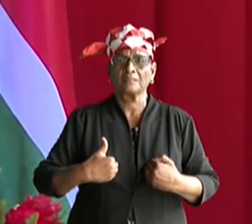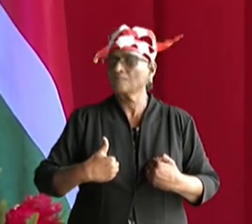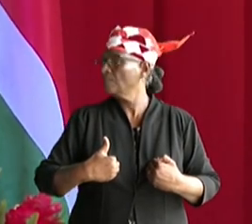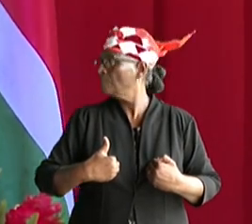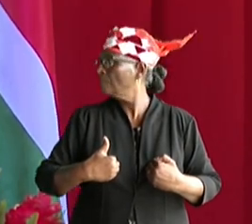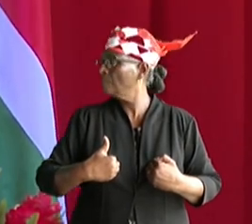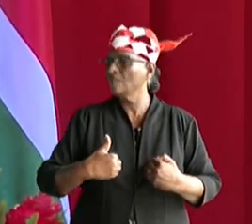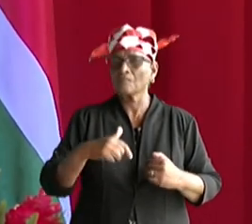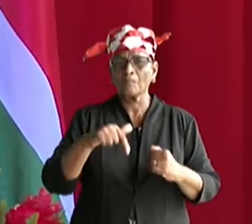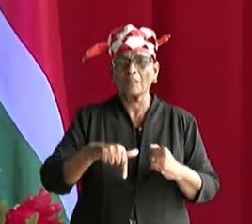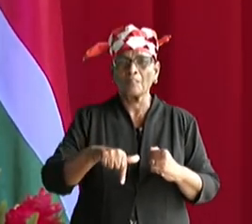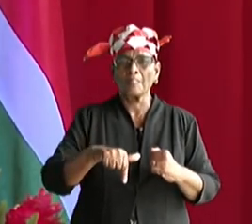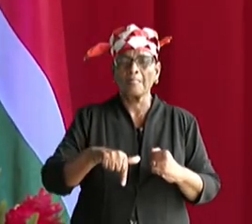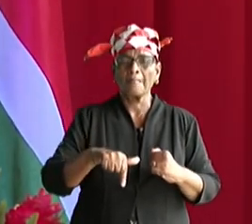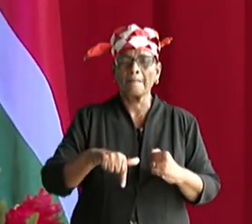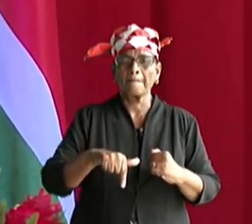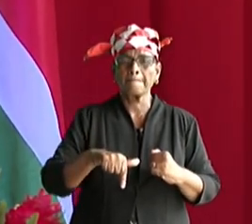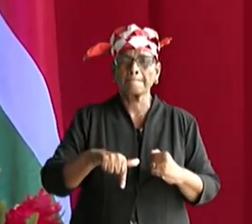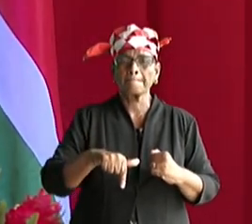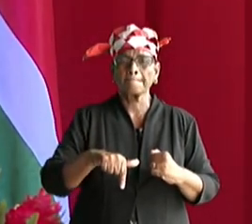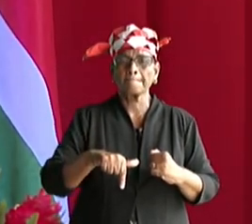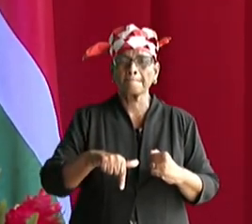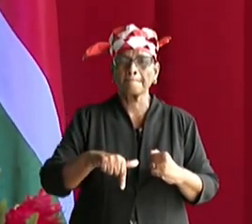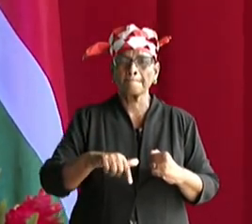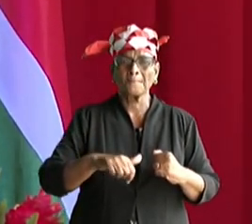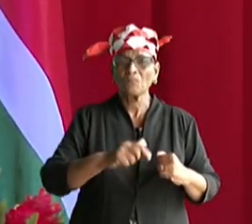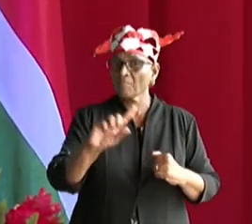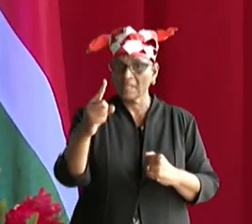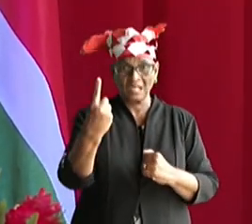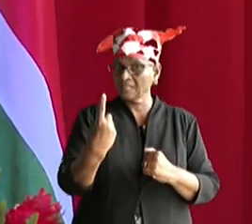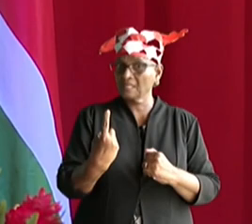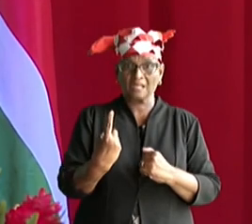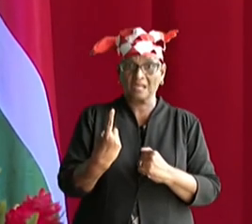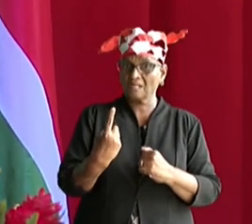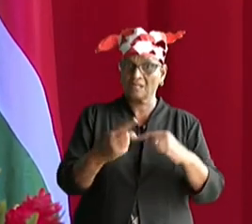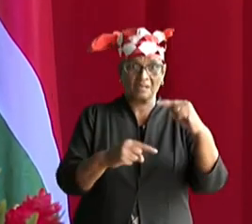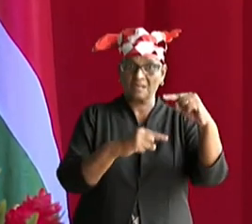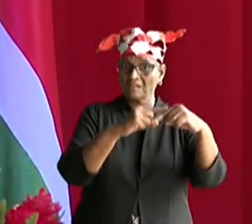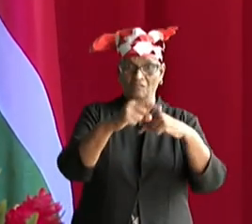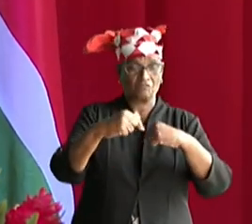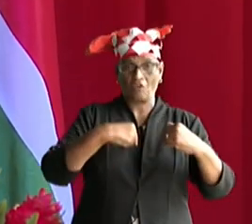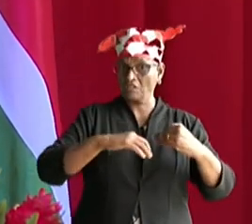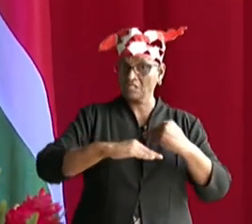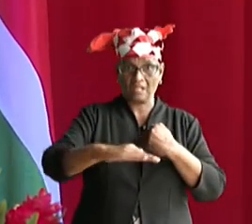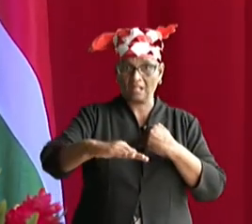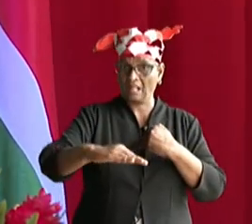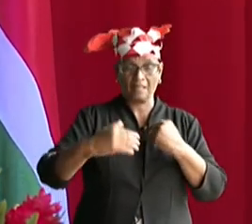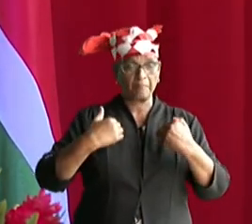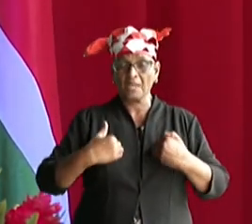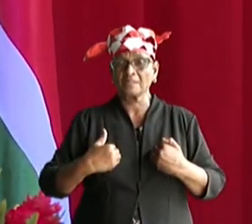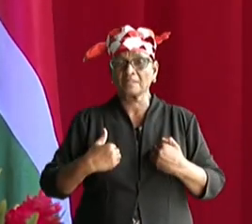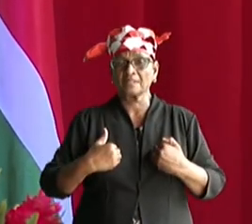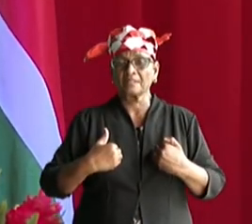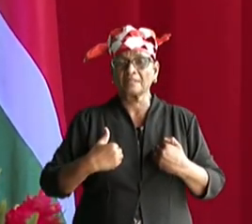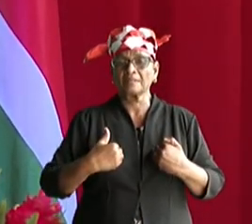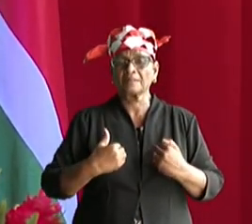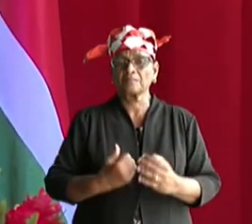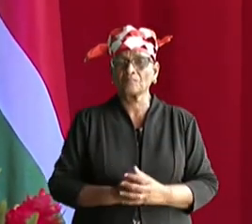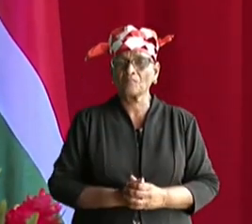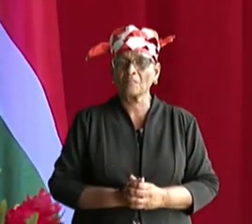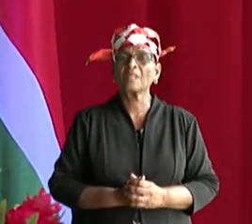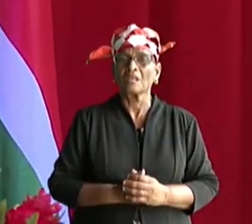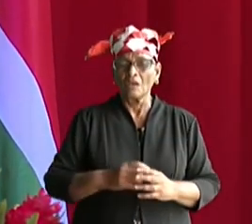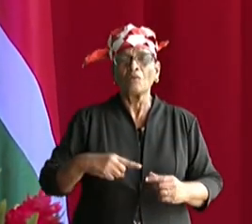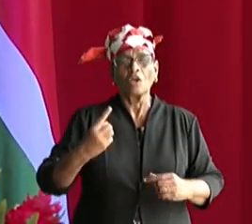that will allow not only the development of our countries and people, but will